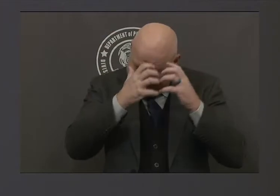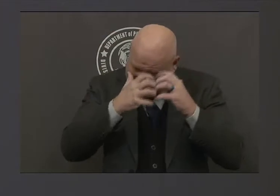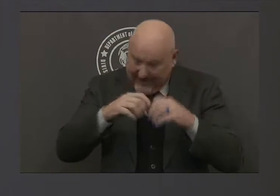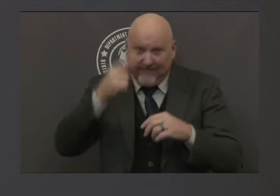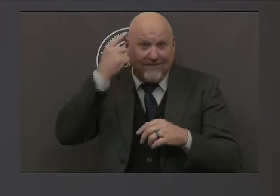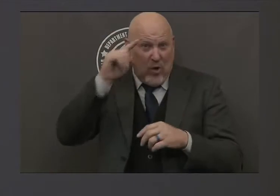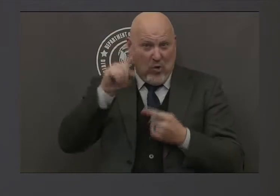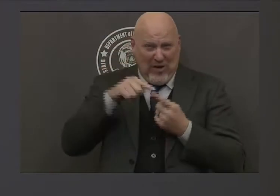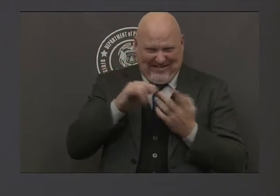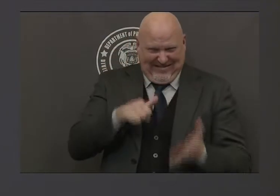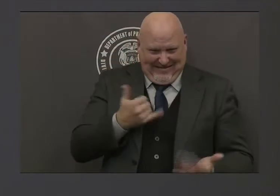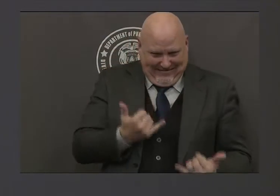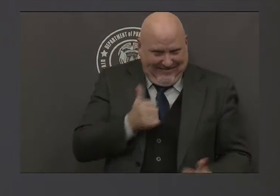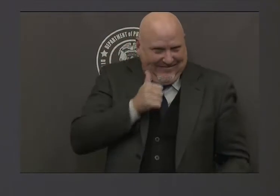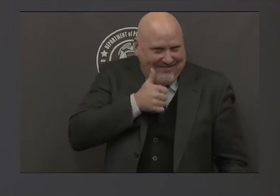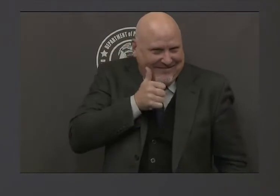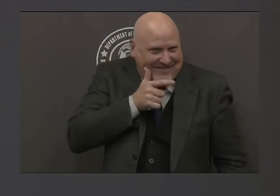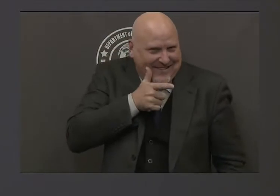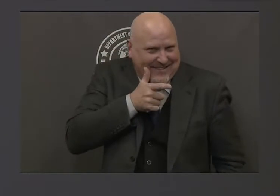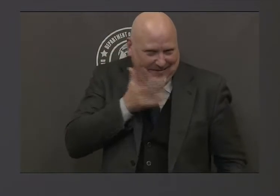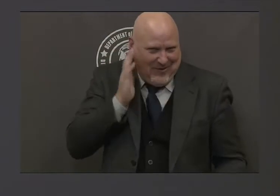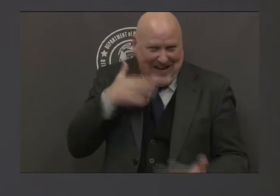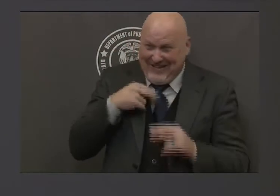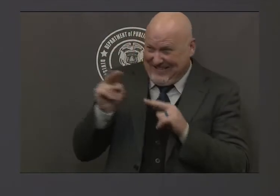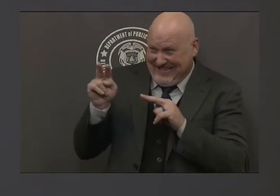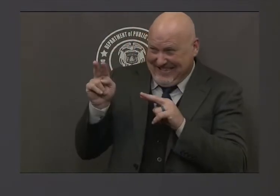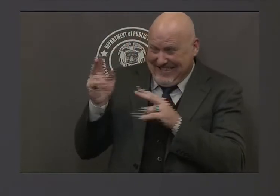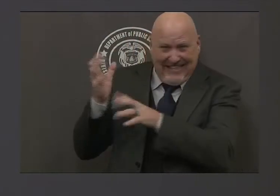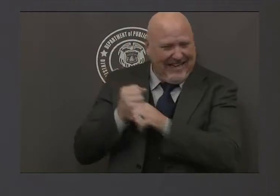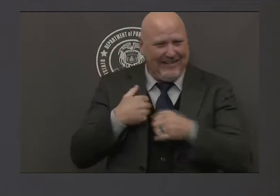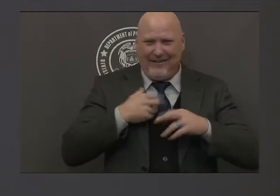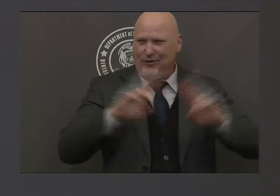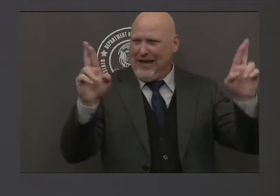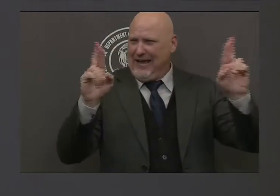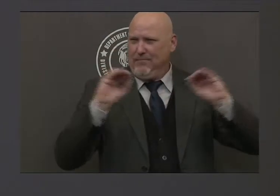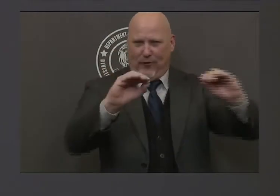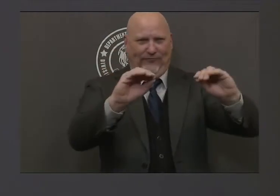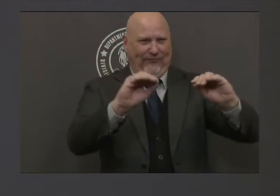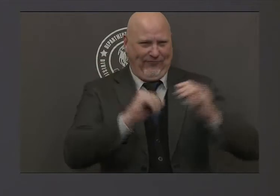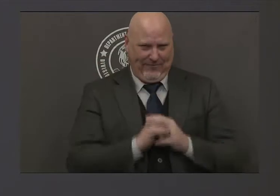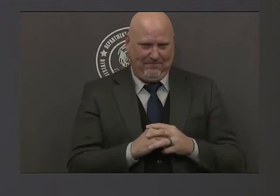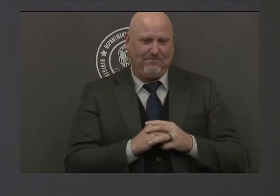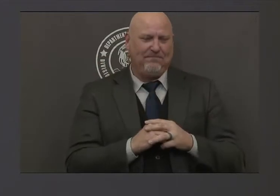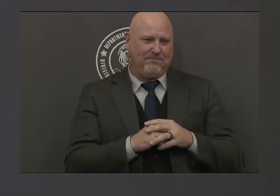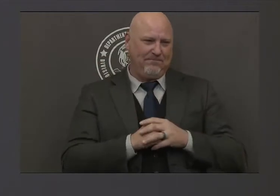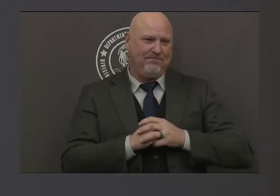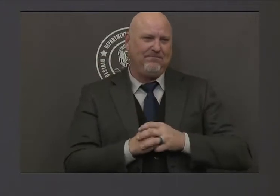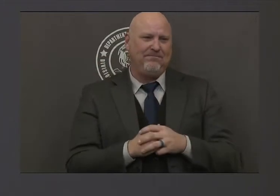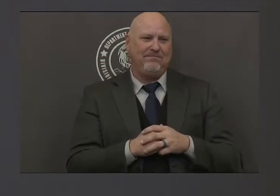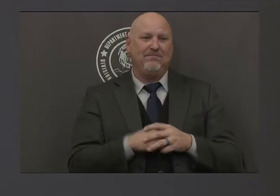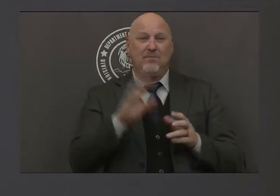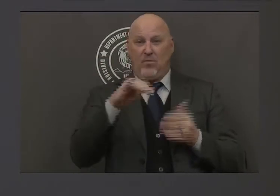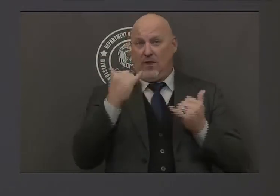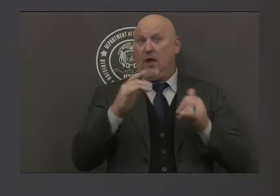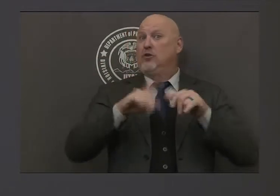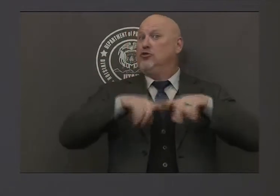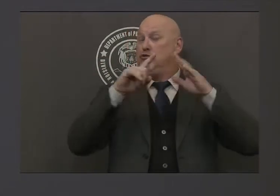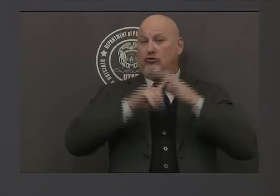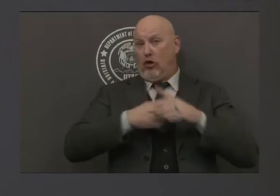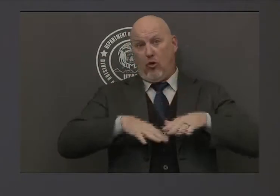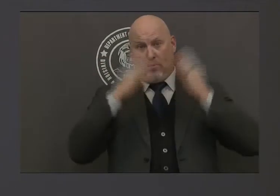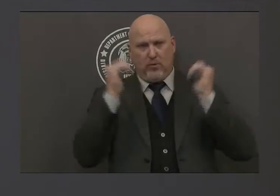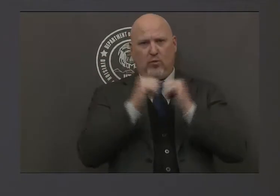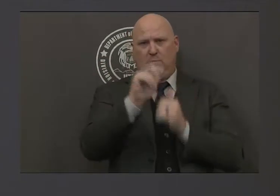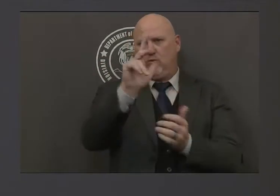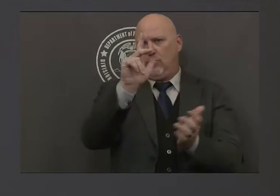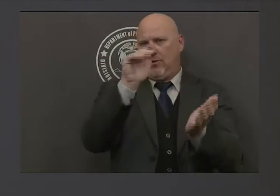in the state in a similar fashion. So between those 2 doses of 23,400 and the additional doses that we'll be receiving